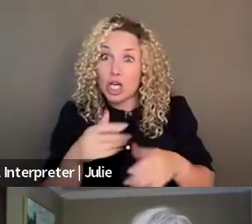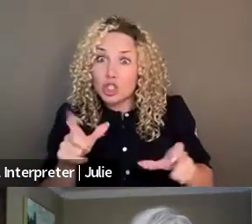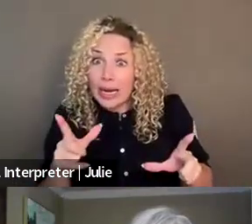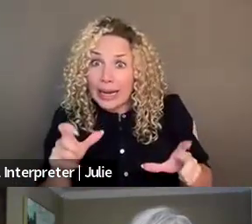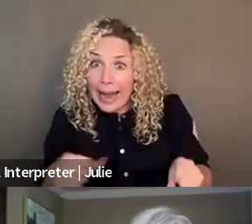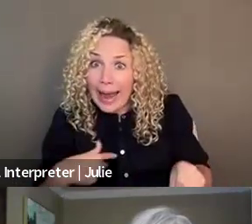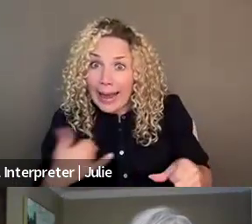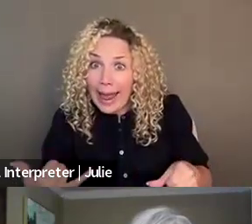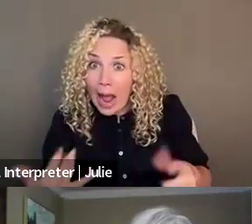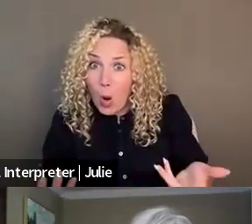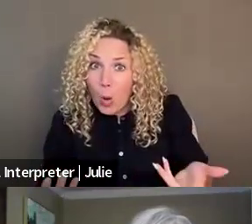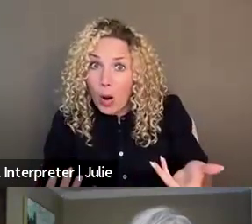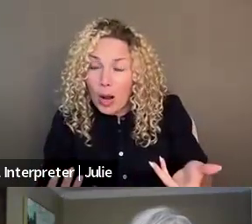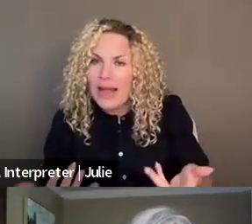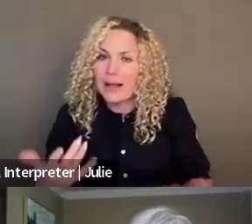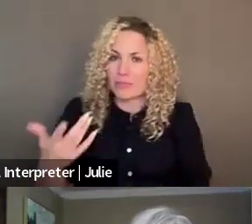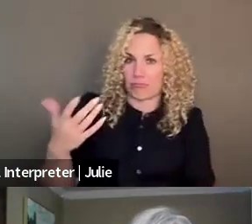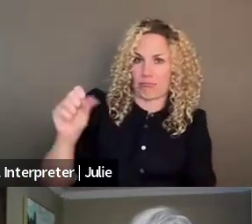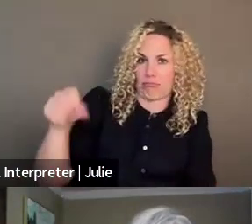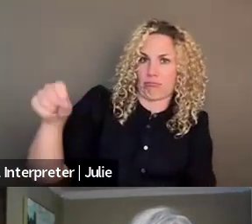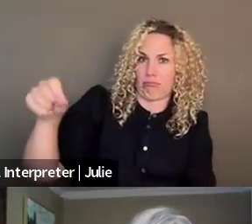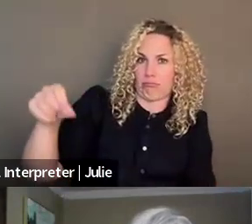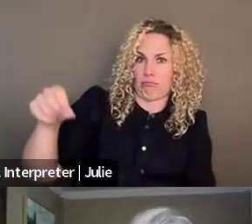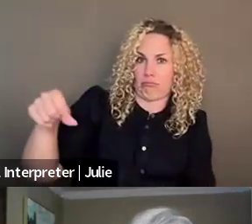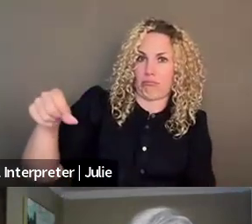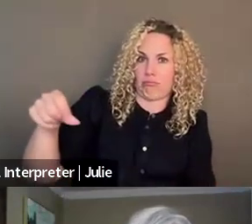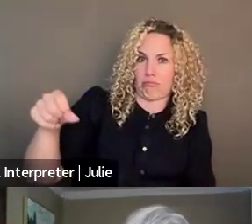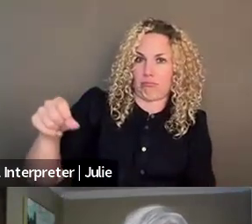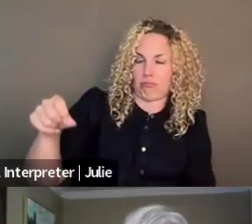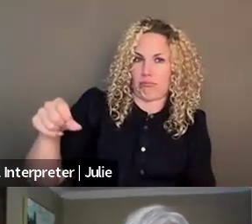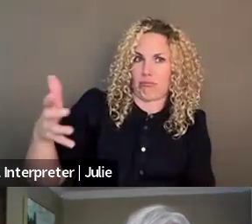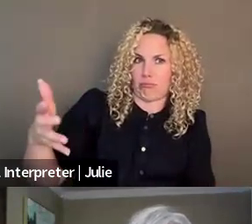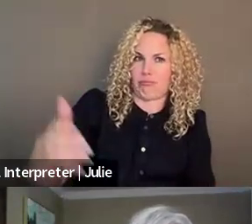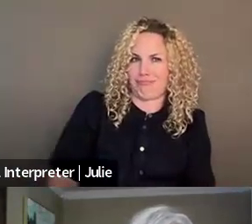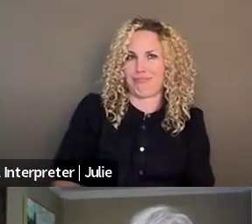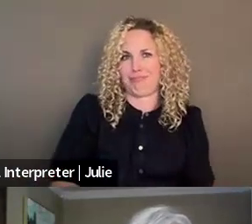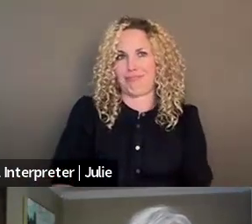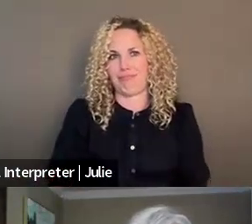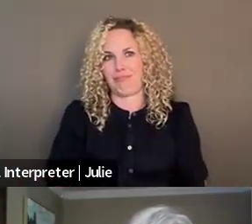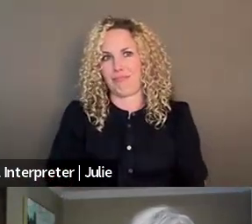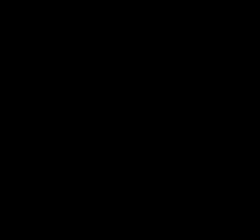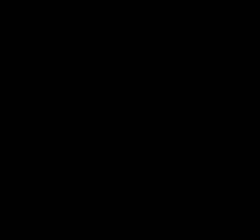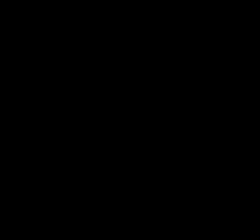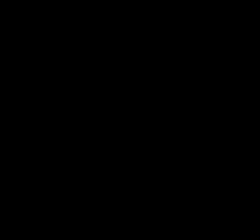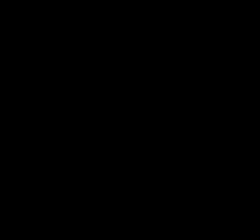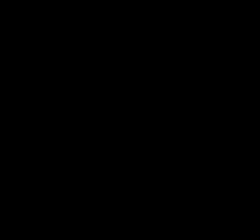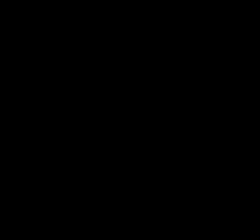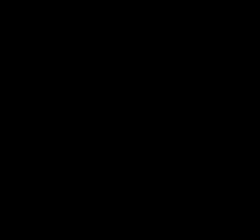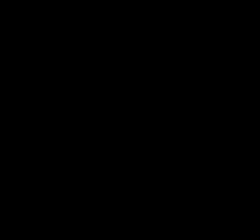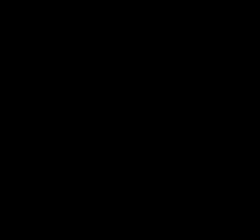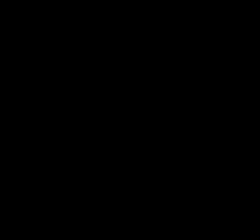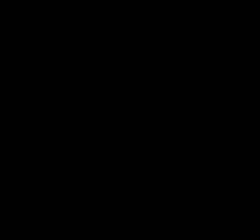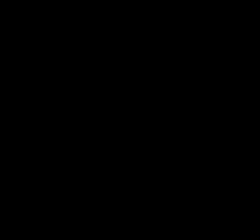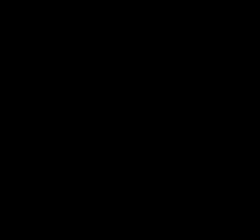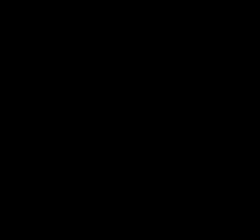John? You do. Okay, perfect. All right. And you guys are seeing